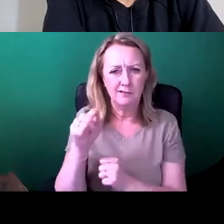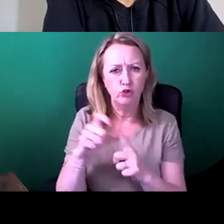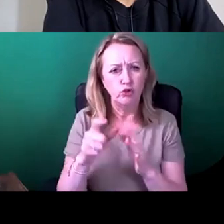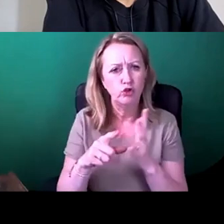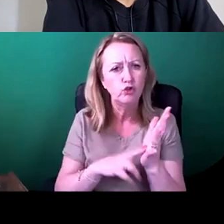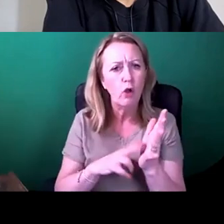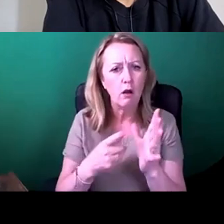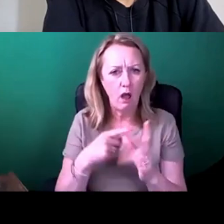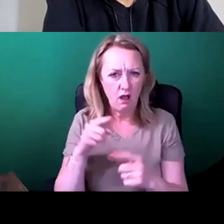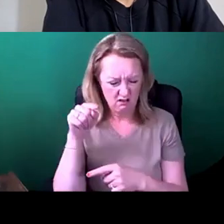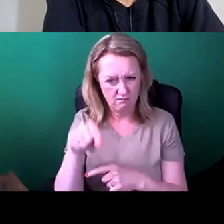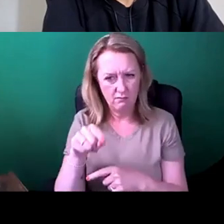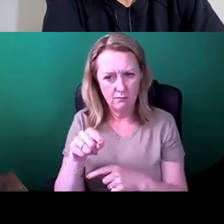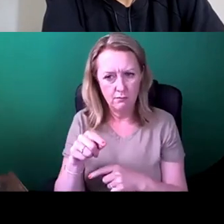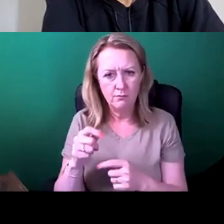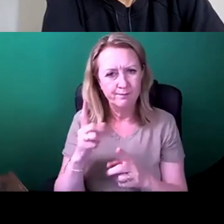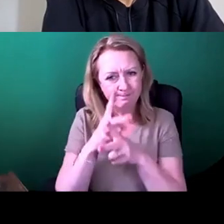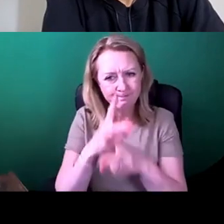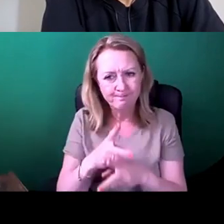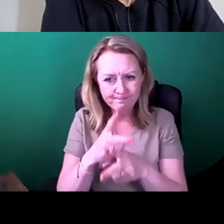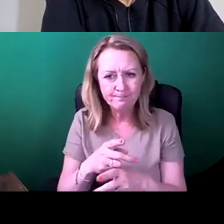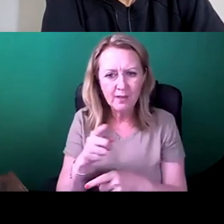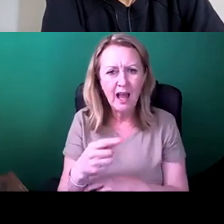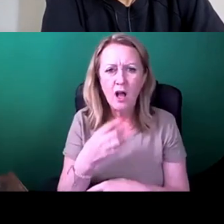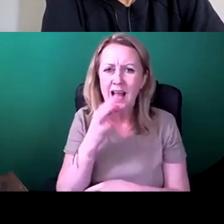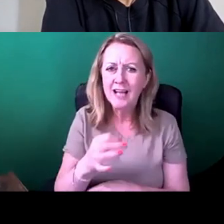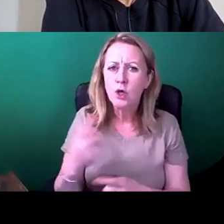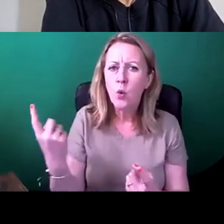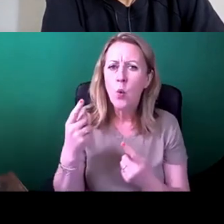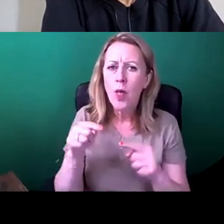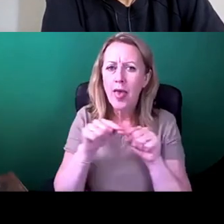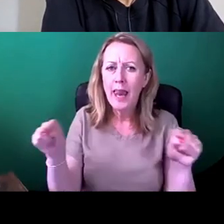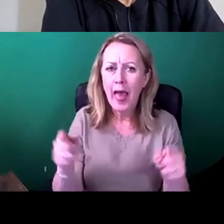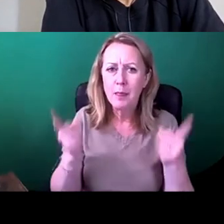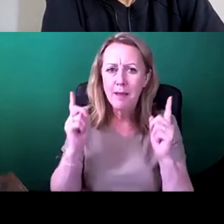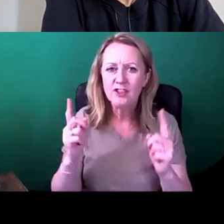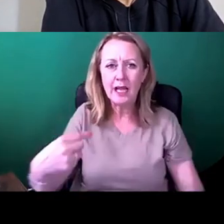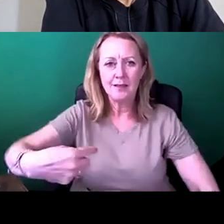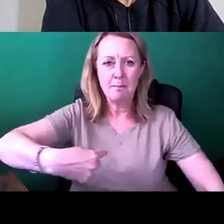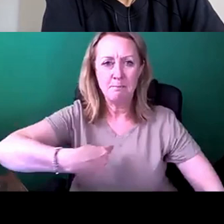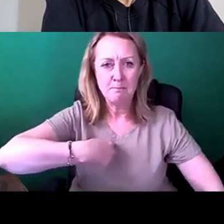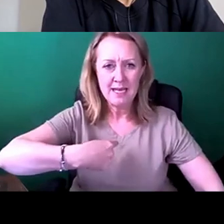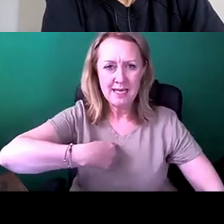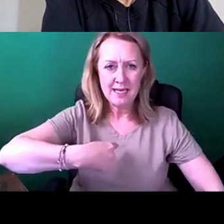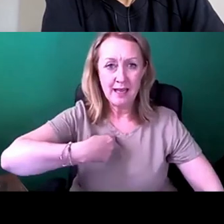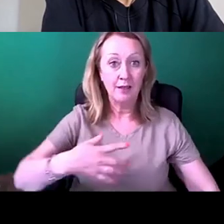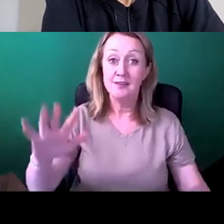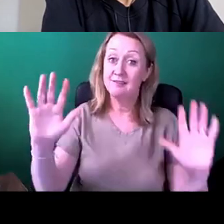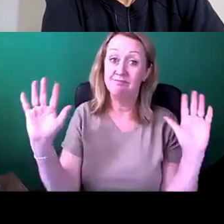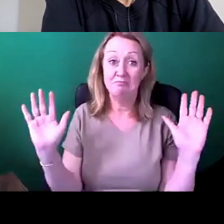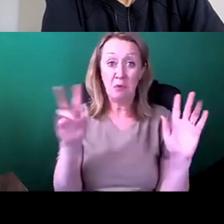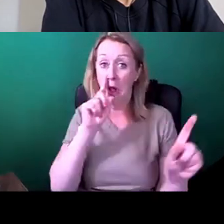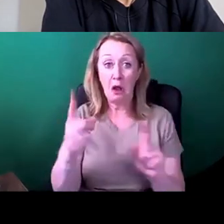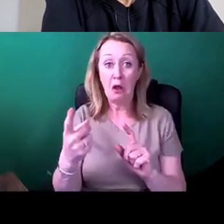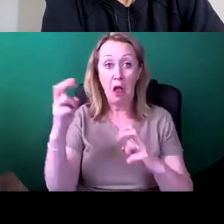her emphatic answer when asked who would be the line manager, and she said, me. And there was no arguing with Donna on that. And